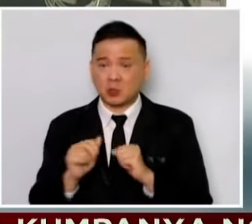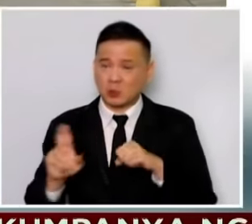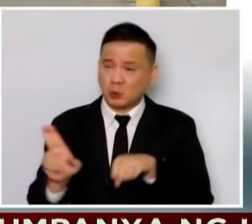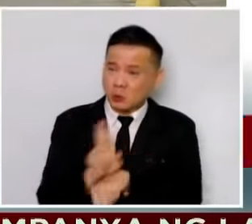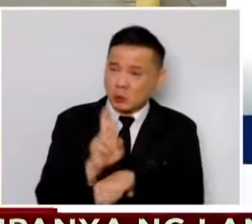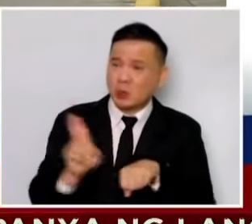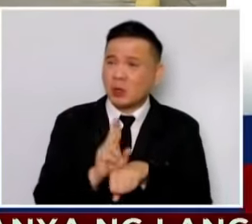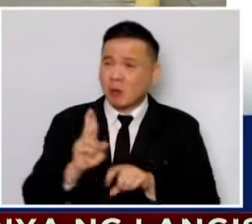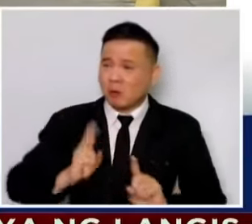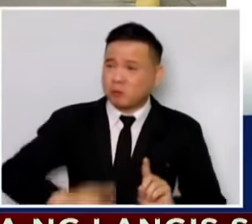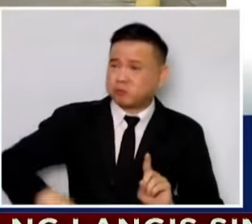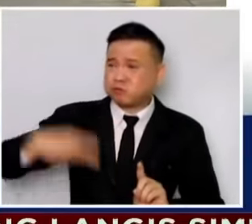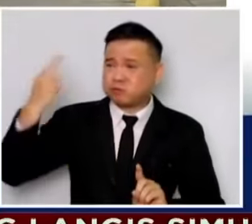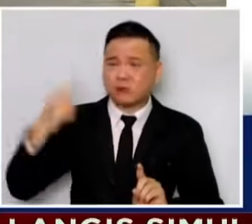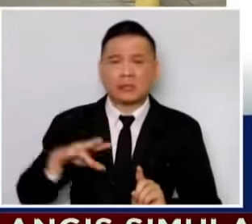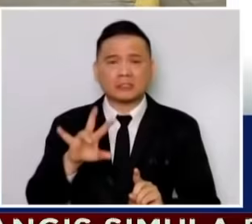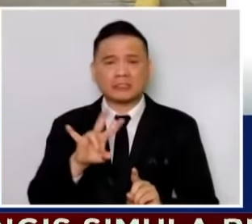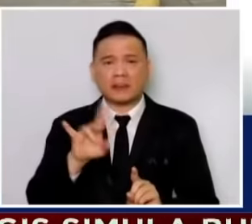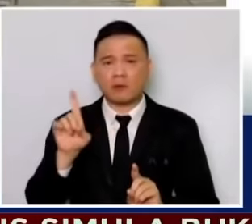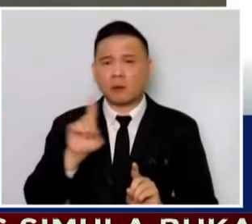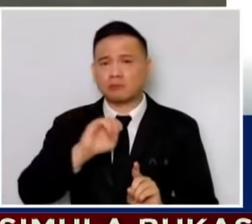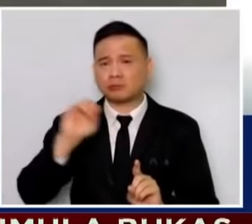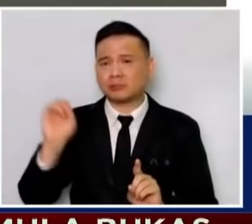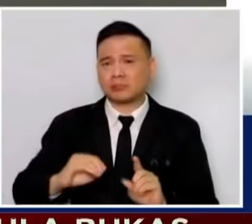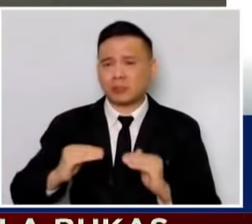high level of 71% and up.